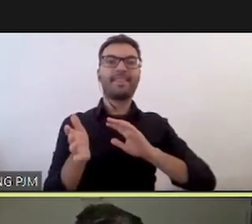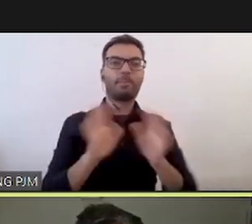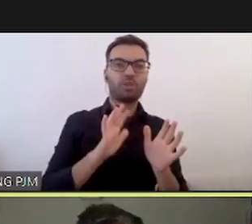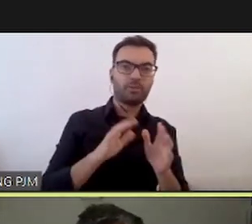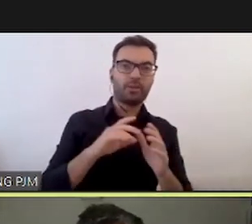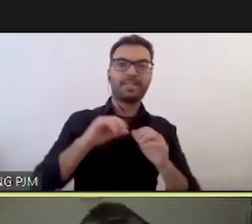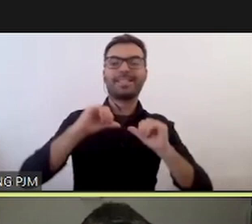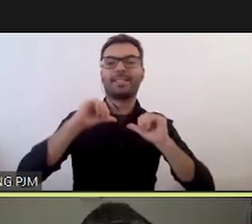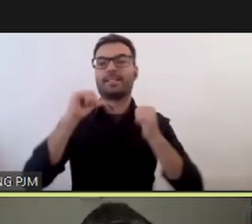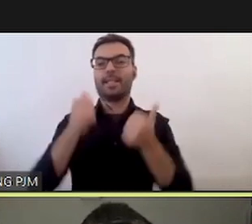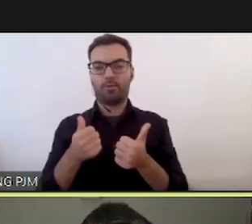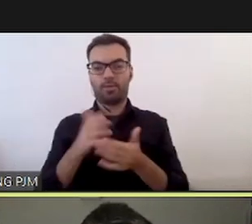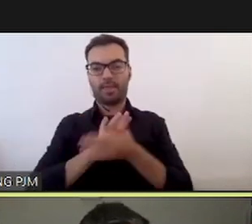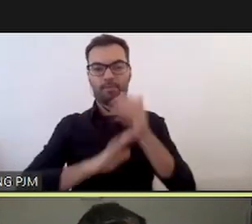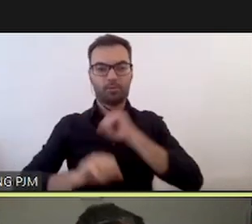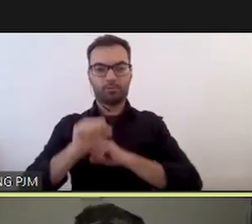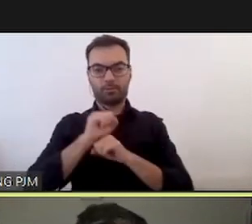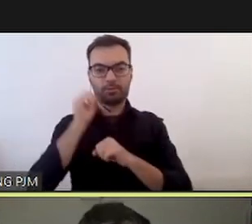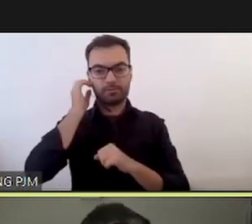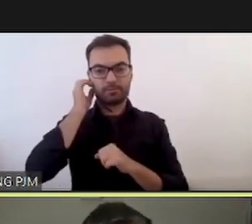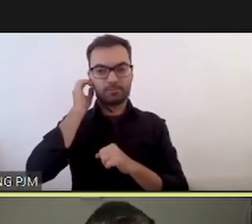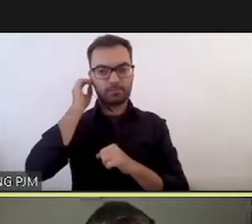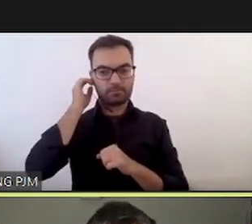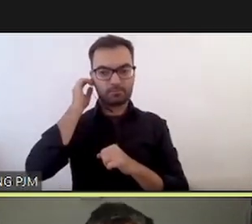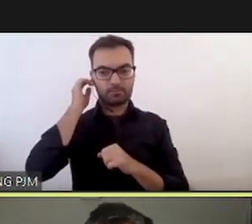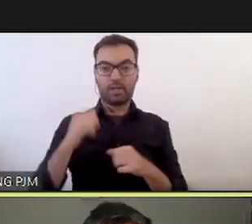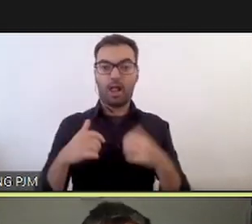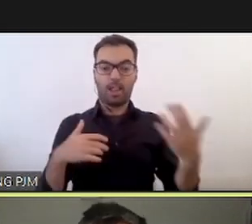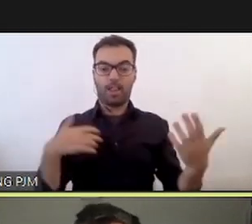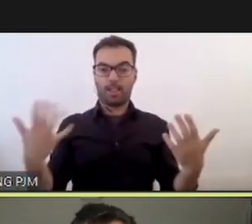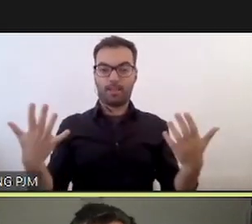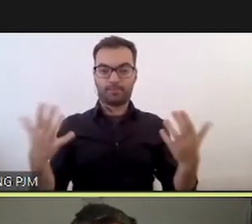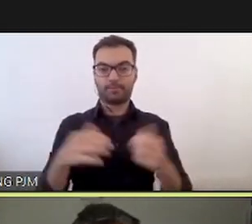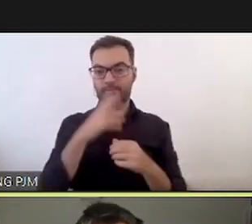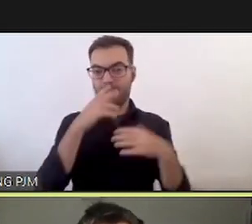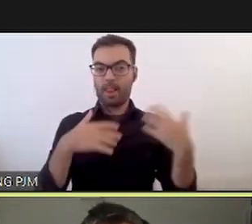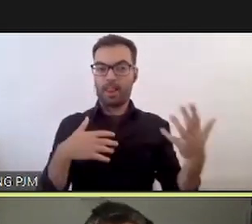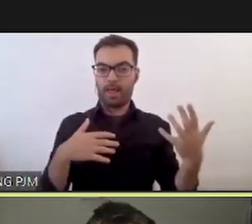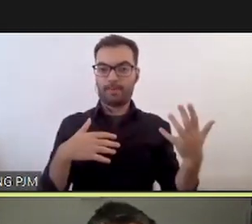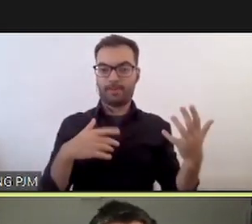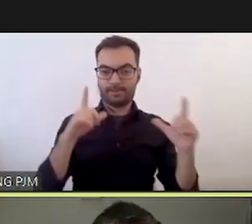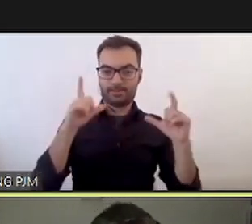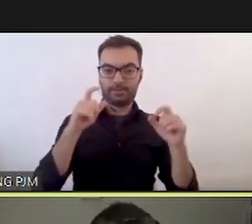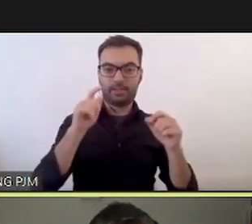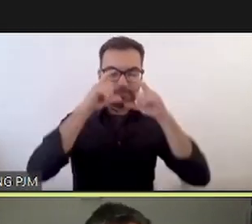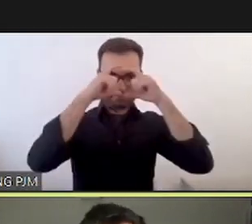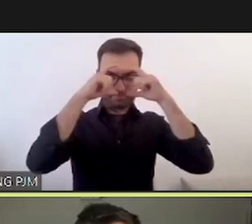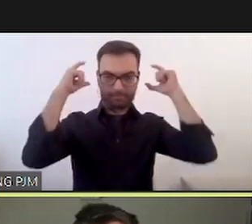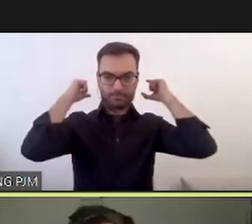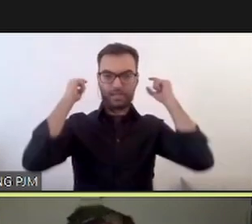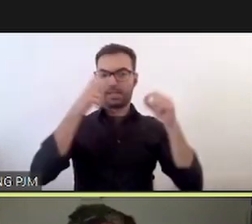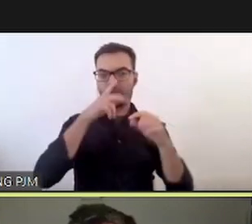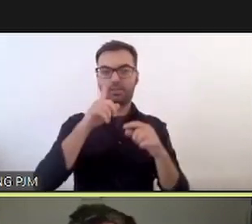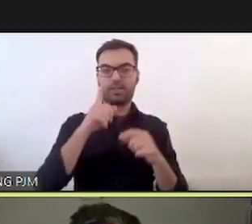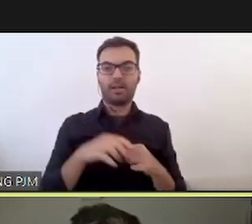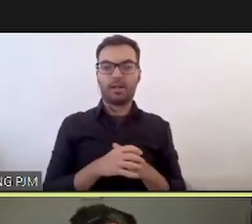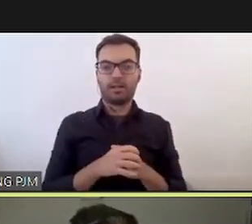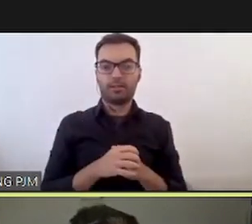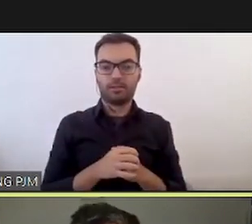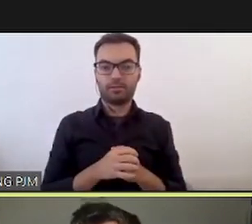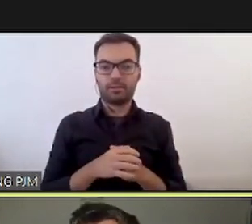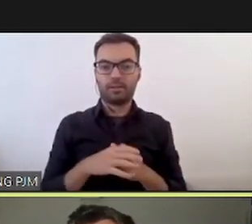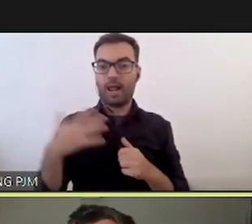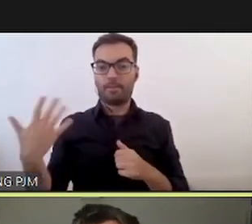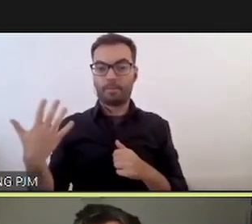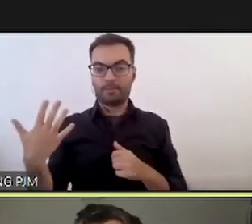permanent disability, because on the left side, you can see that the person who perhaps cannot see, but on the left side, on the